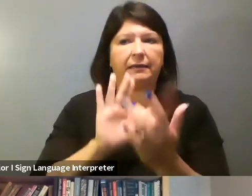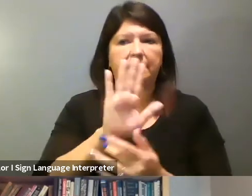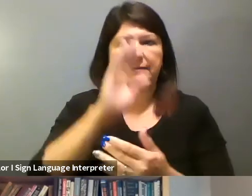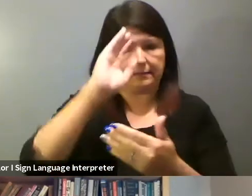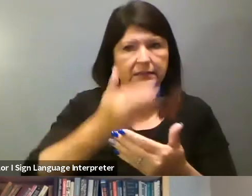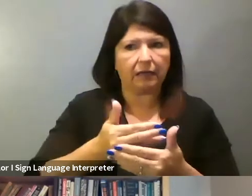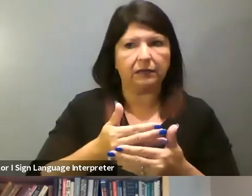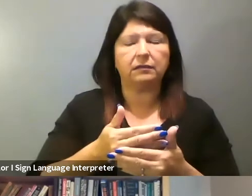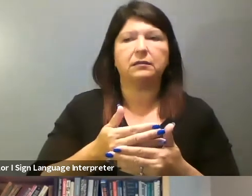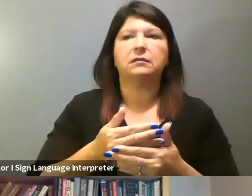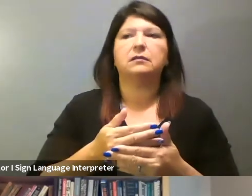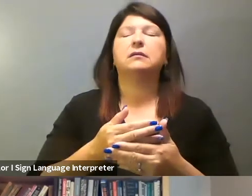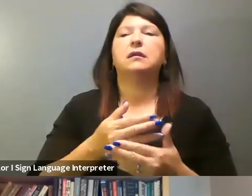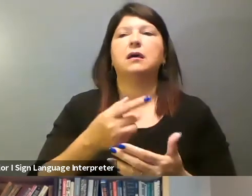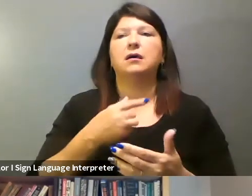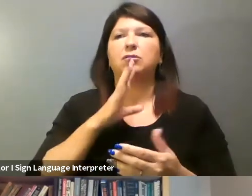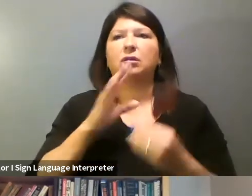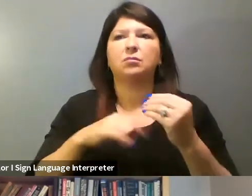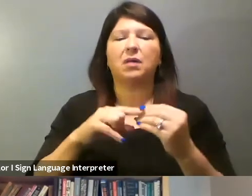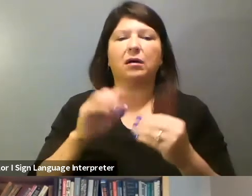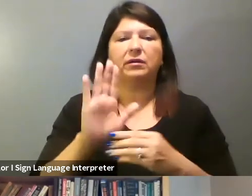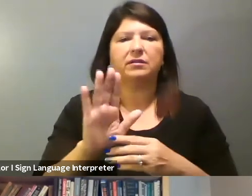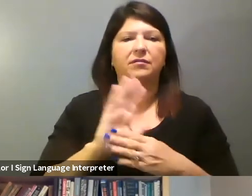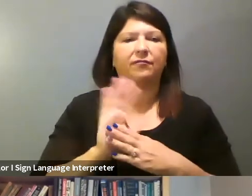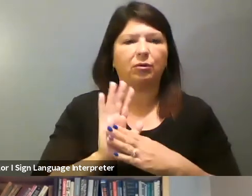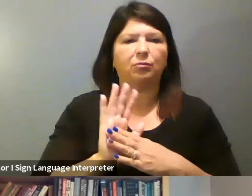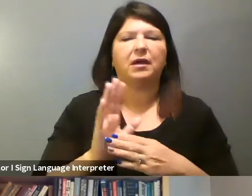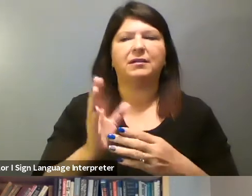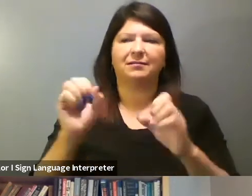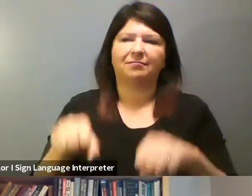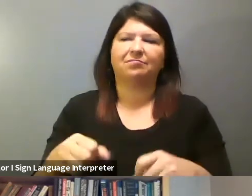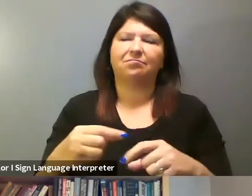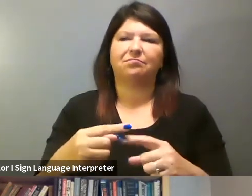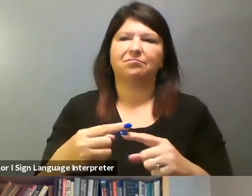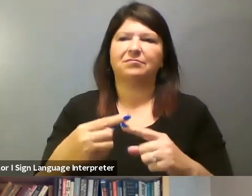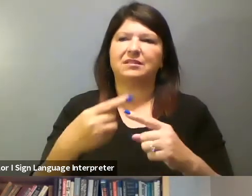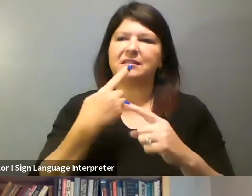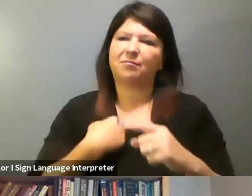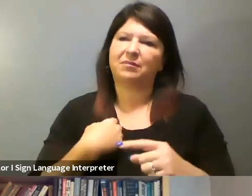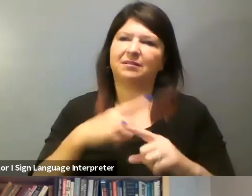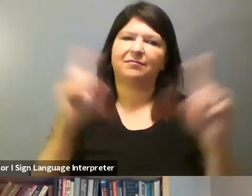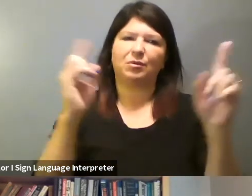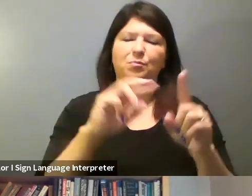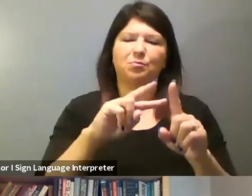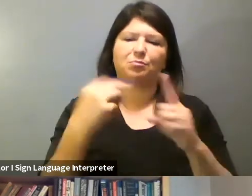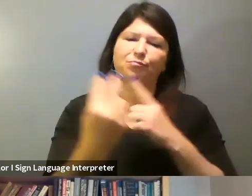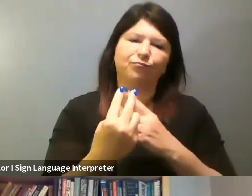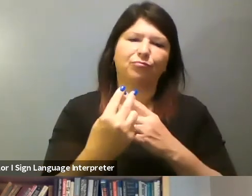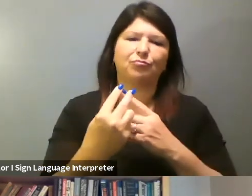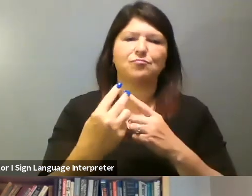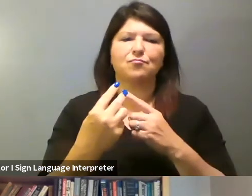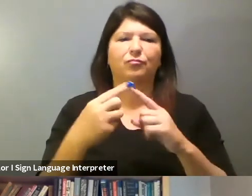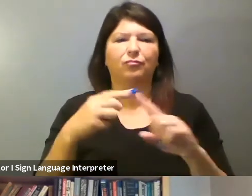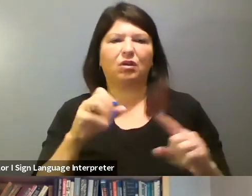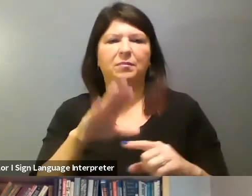me in a different way for his father, which facilitated this also, because Matulu